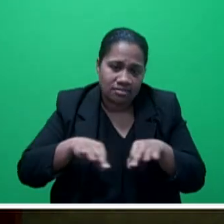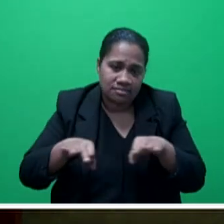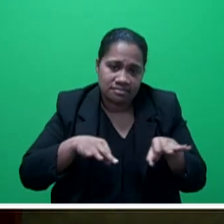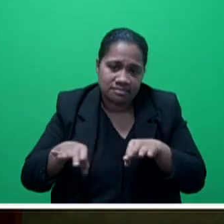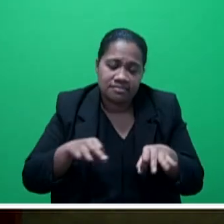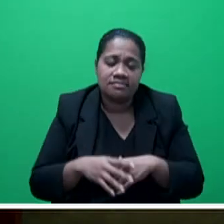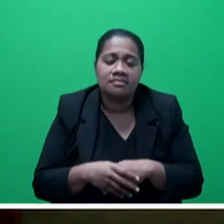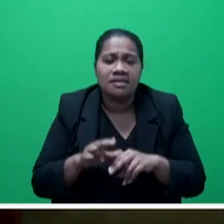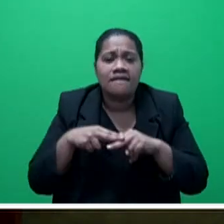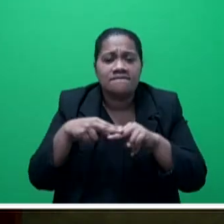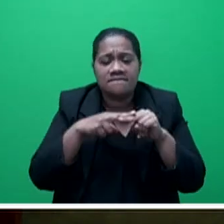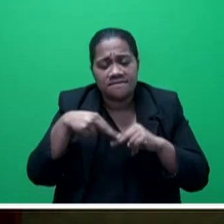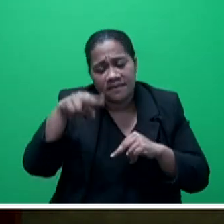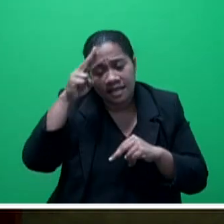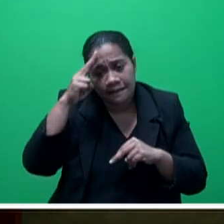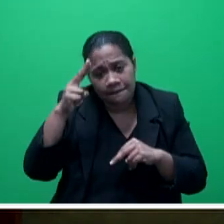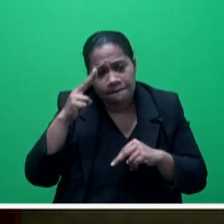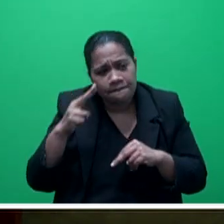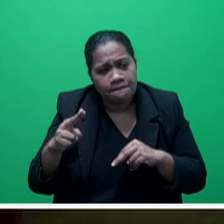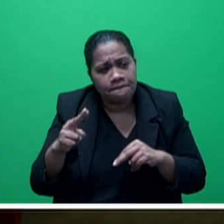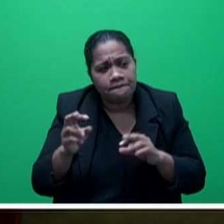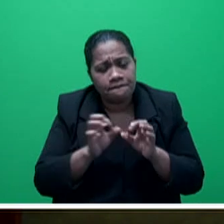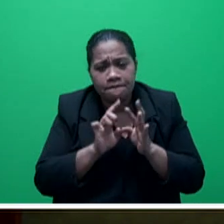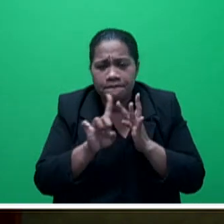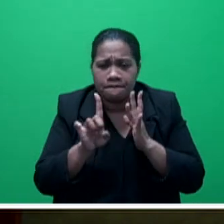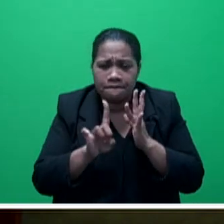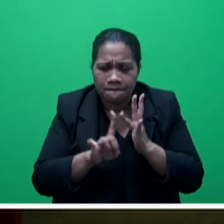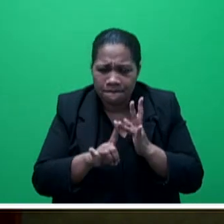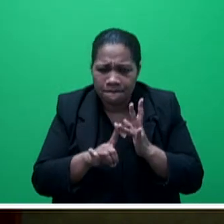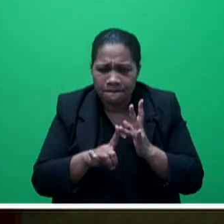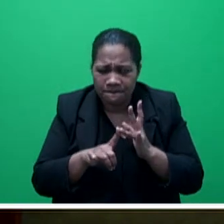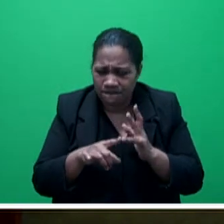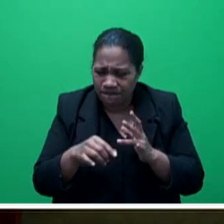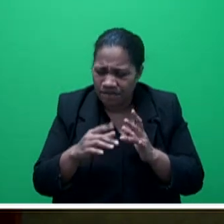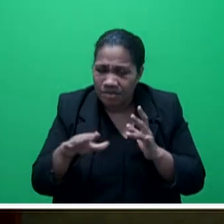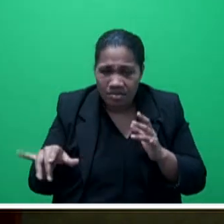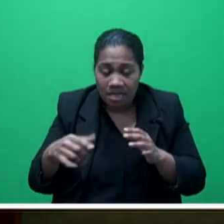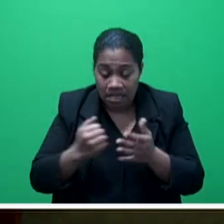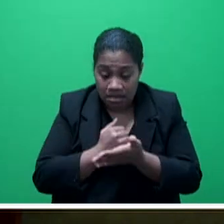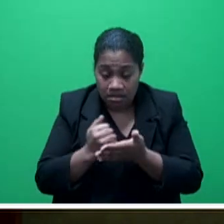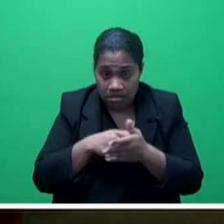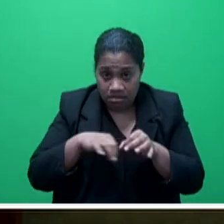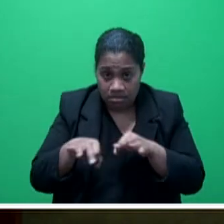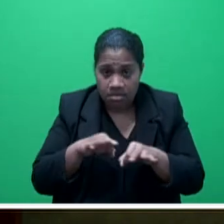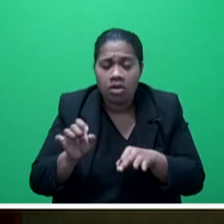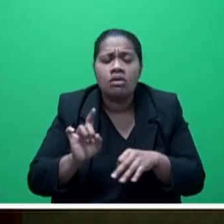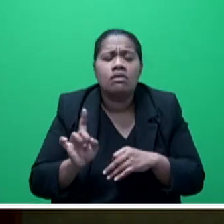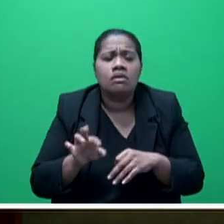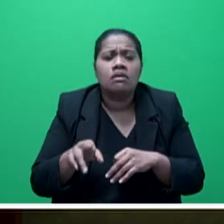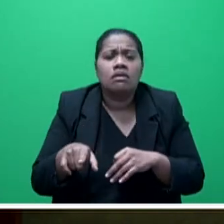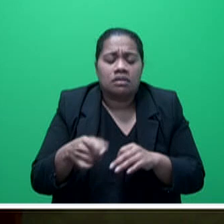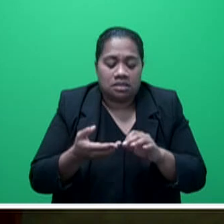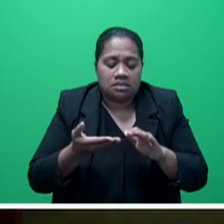The Fiji National Biodiversity Strategy Action Plan is a policy document formulated in response to Fiji's obligation under the